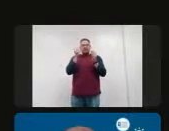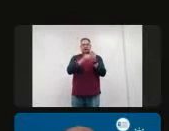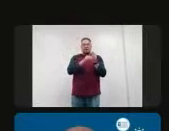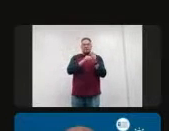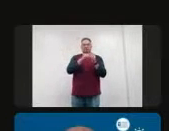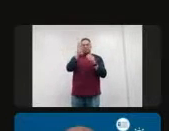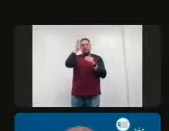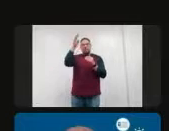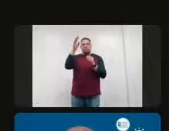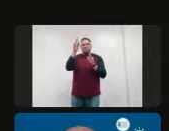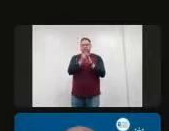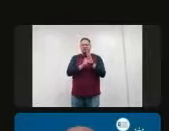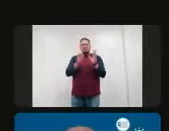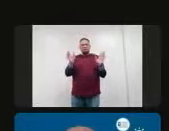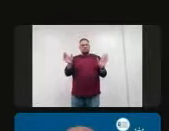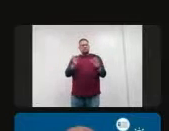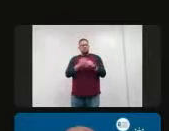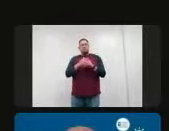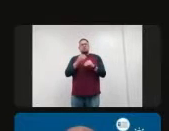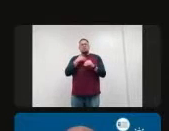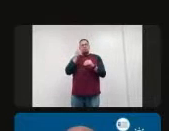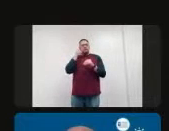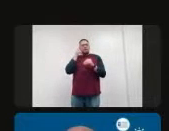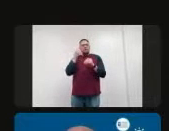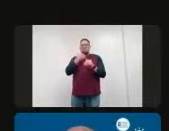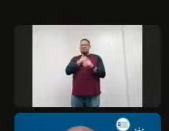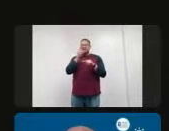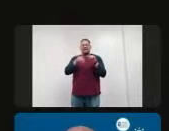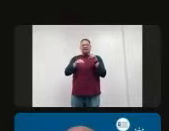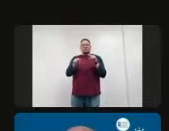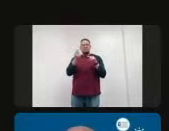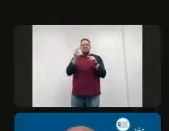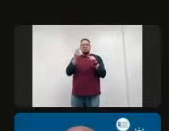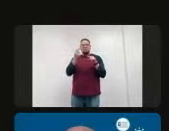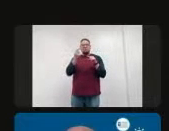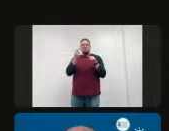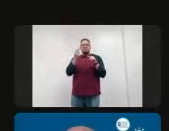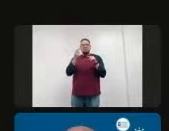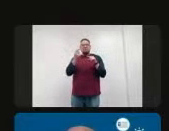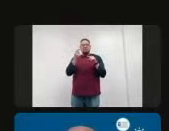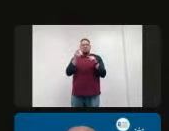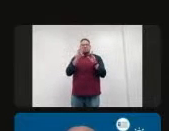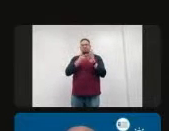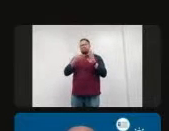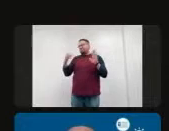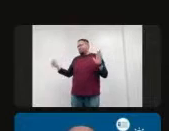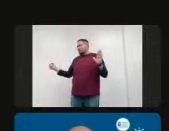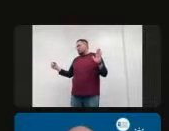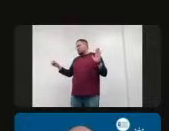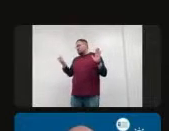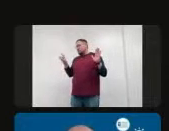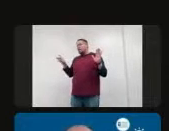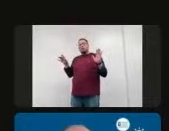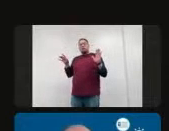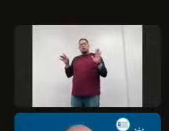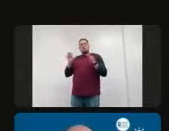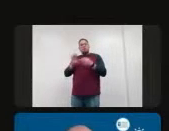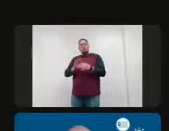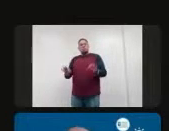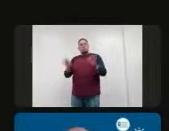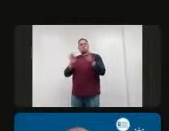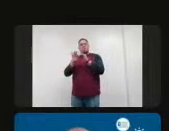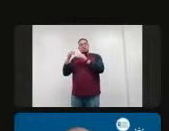policy. So I really think we can't just lock ourselves away from the important accountability and